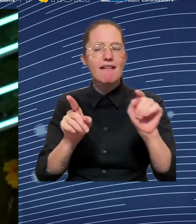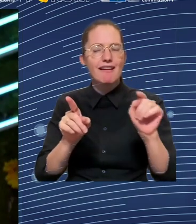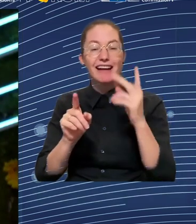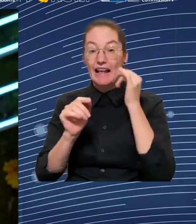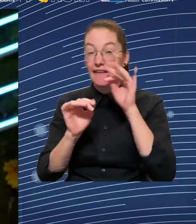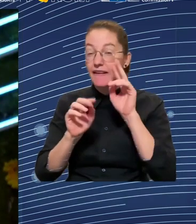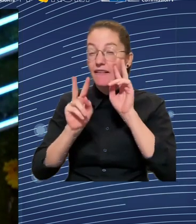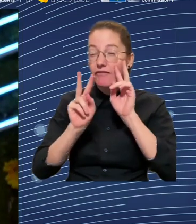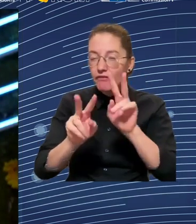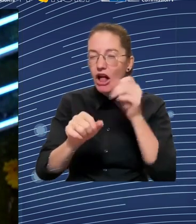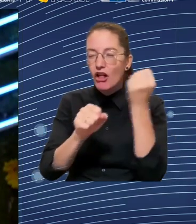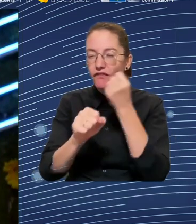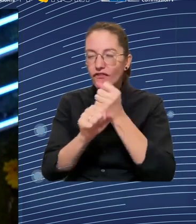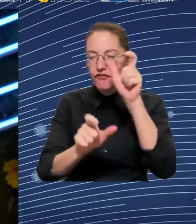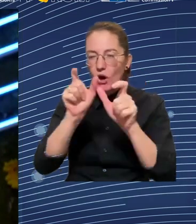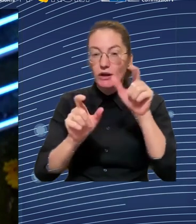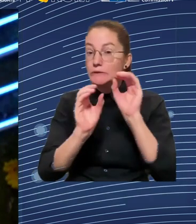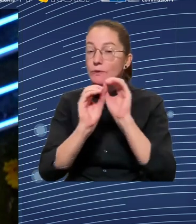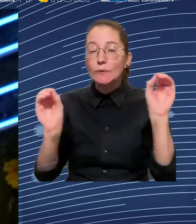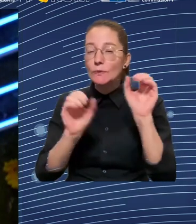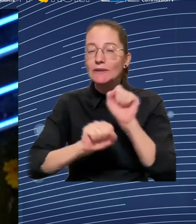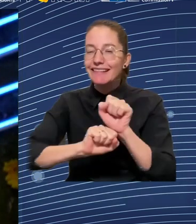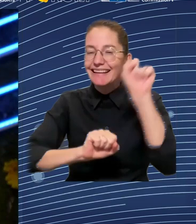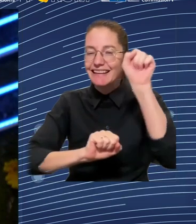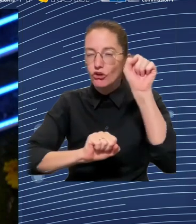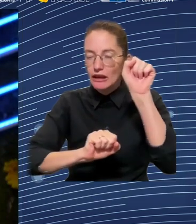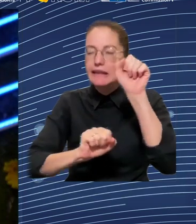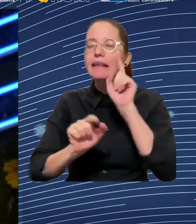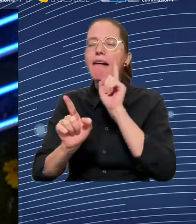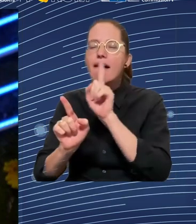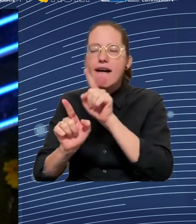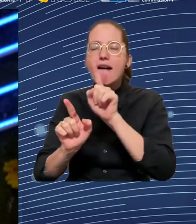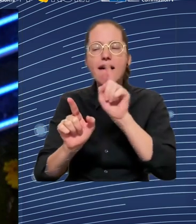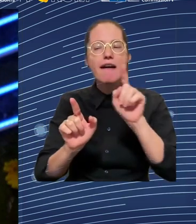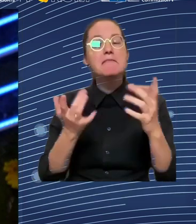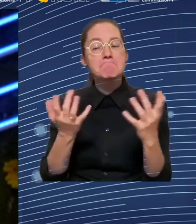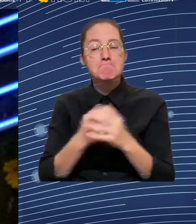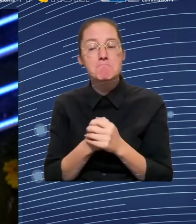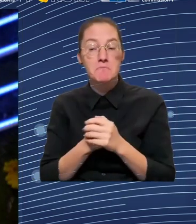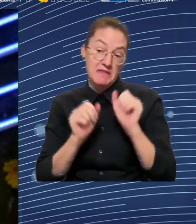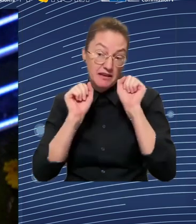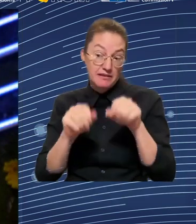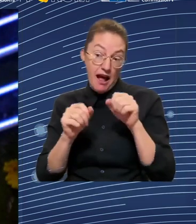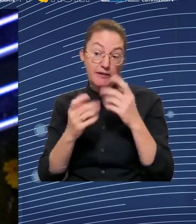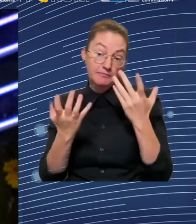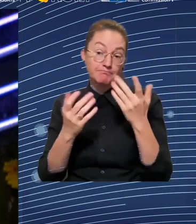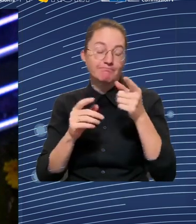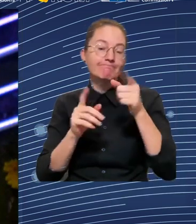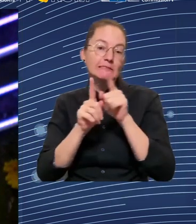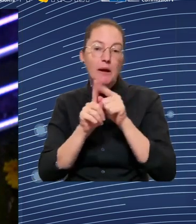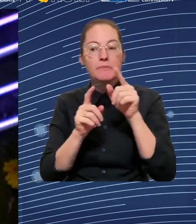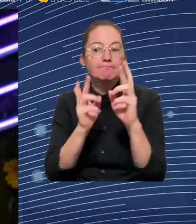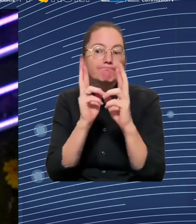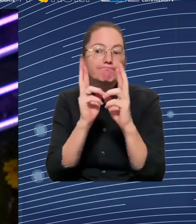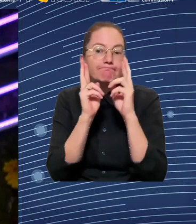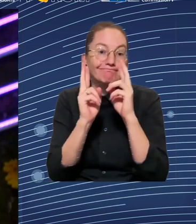approach a bit more closely. We see that over the past year, a bit less than half of the recruiters that are active on LinkedIn are